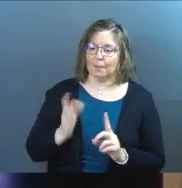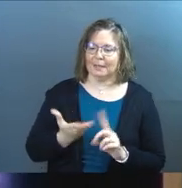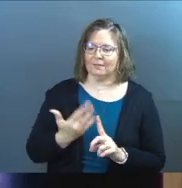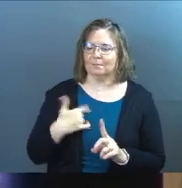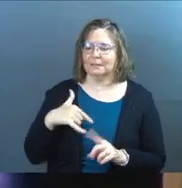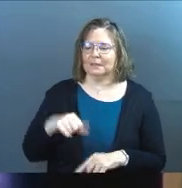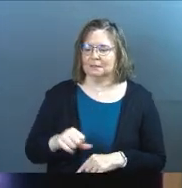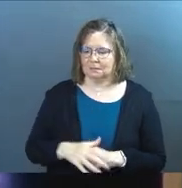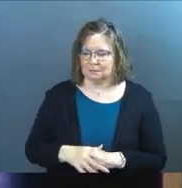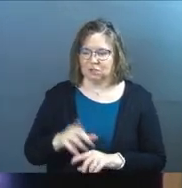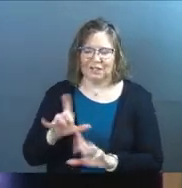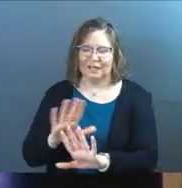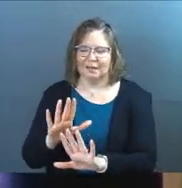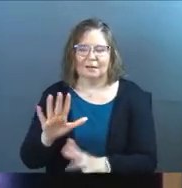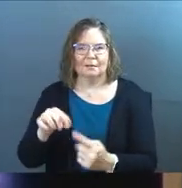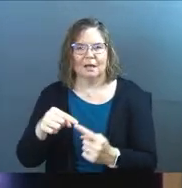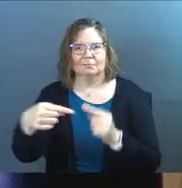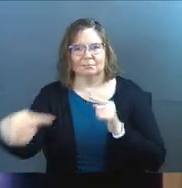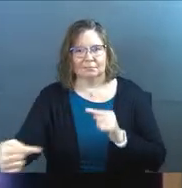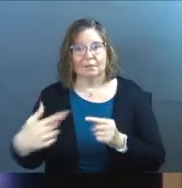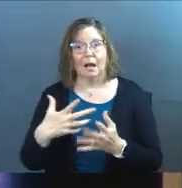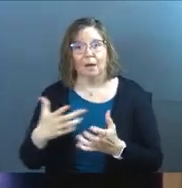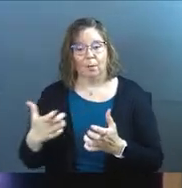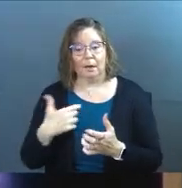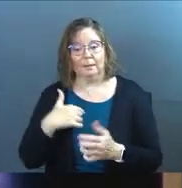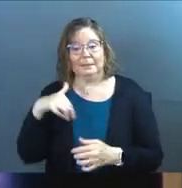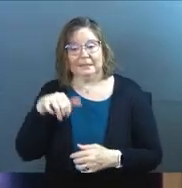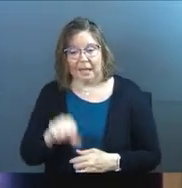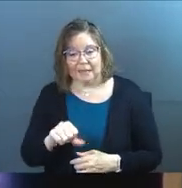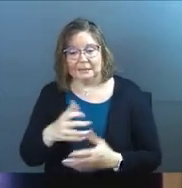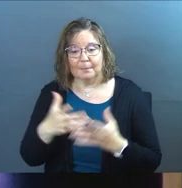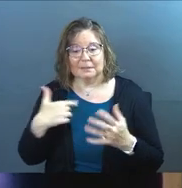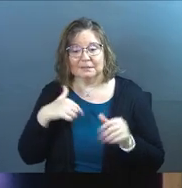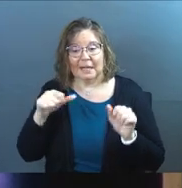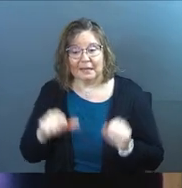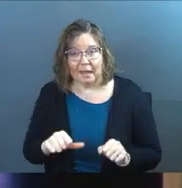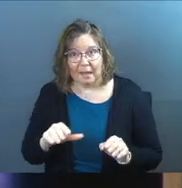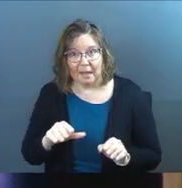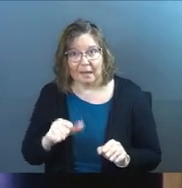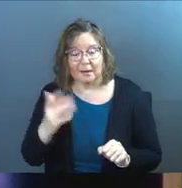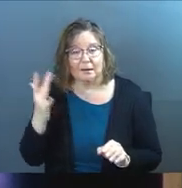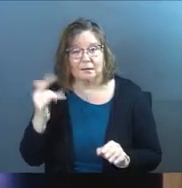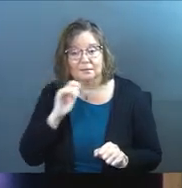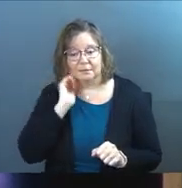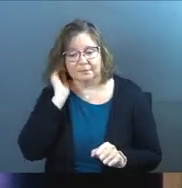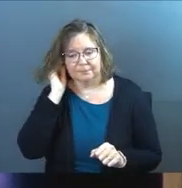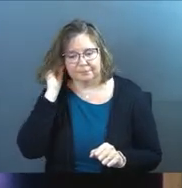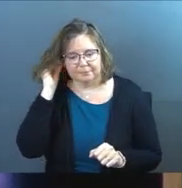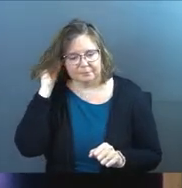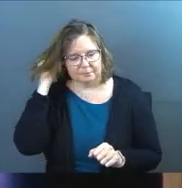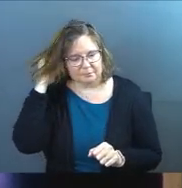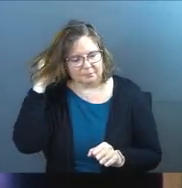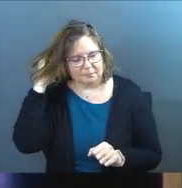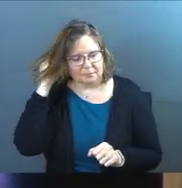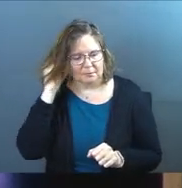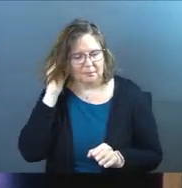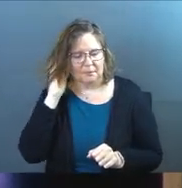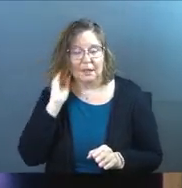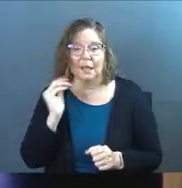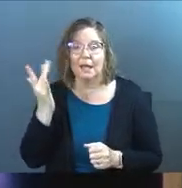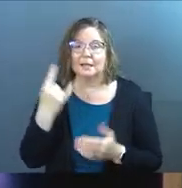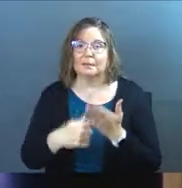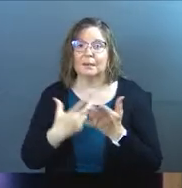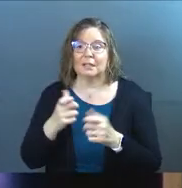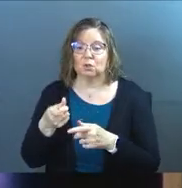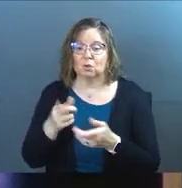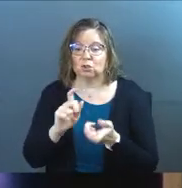yes. She's like, no, I'm going to be yes as much as I possibly can. And sometimes I might get you to change